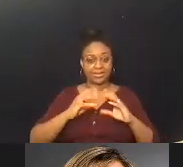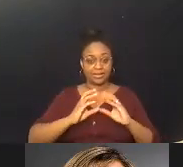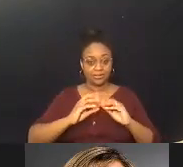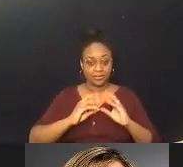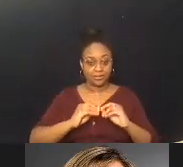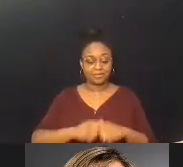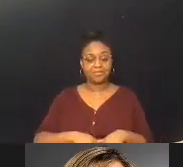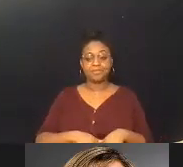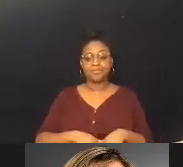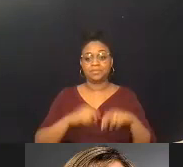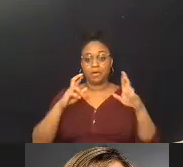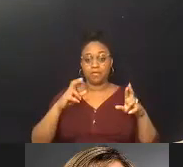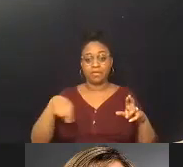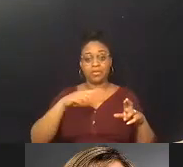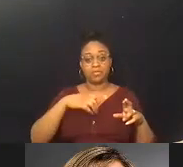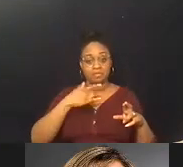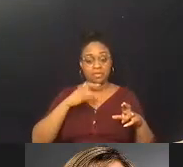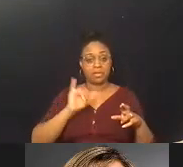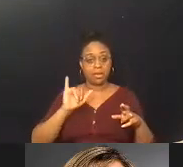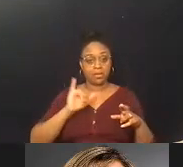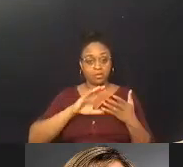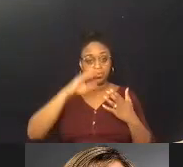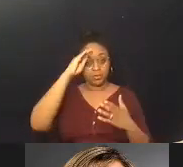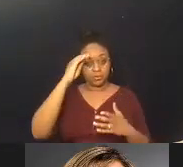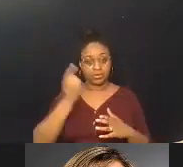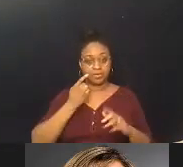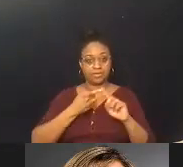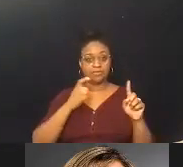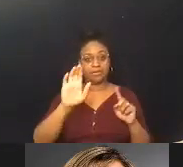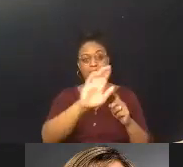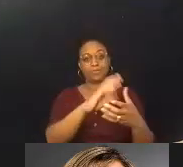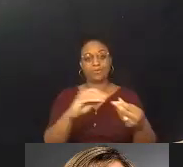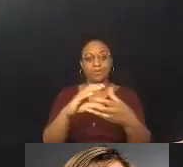you were able to get something from the stories that were shared. I see a lot of thank yous in the chat.